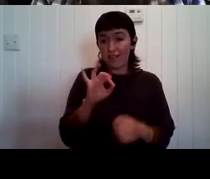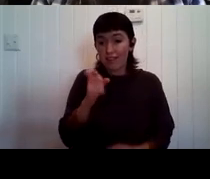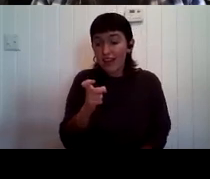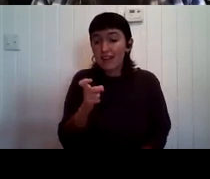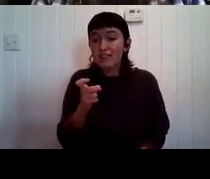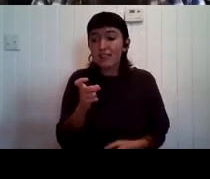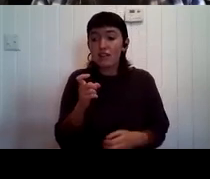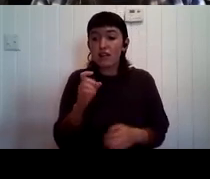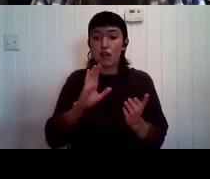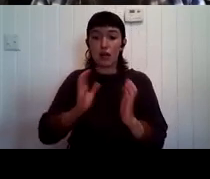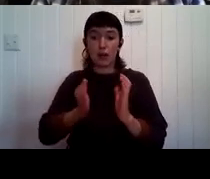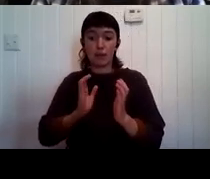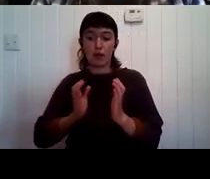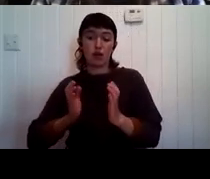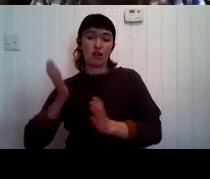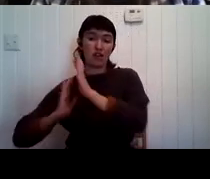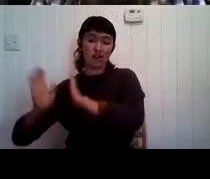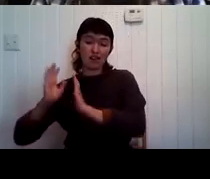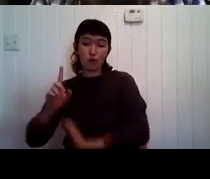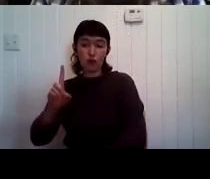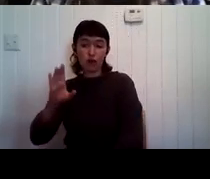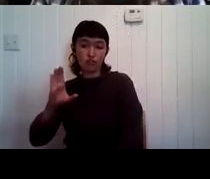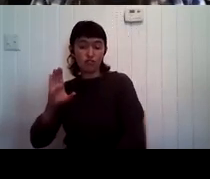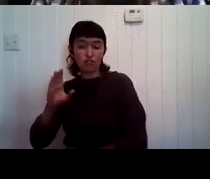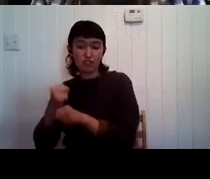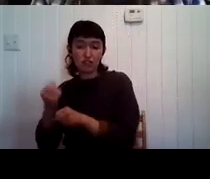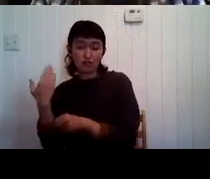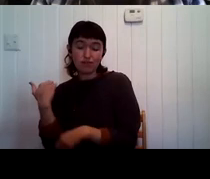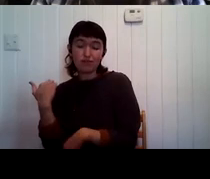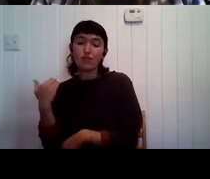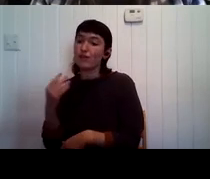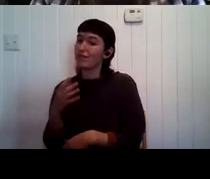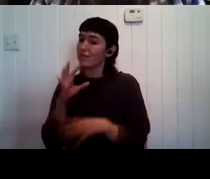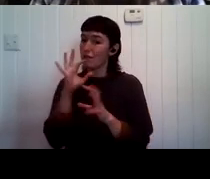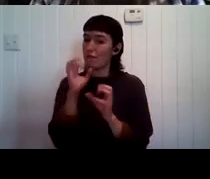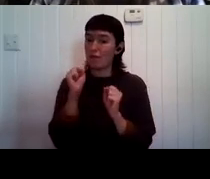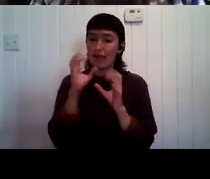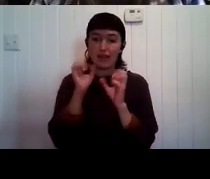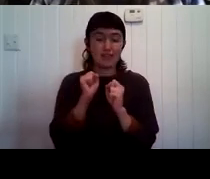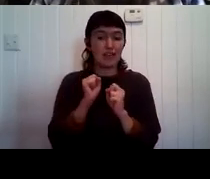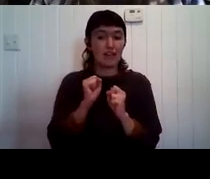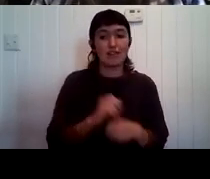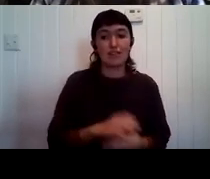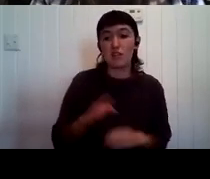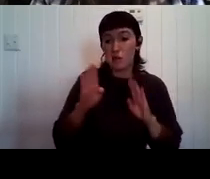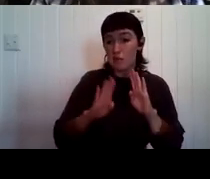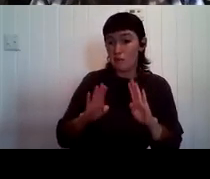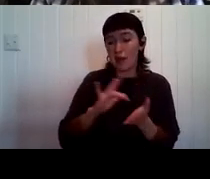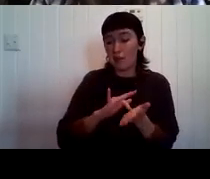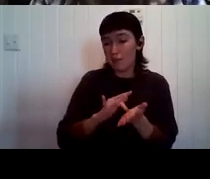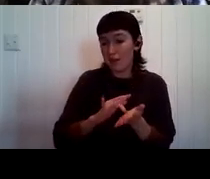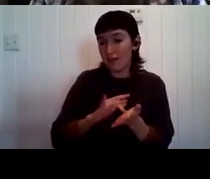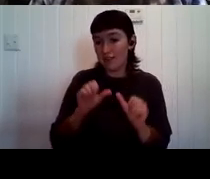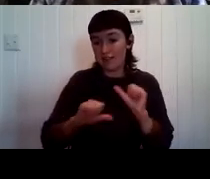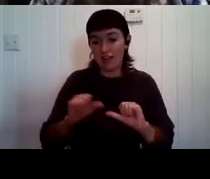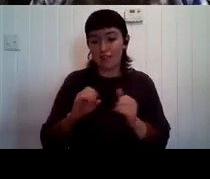it's vastly different because of technology and engineering and biomedical sciences. Well, thanks.